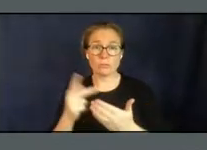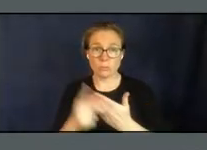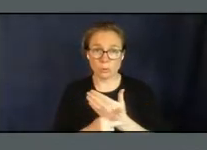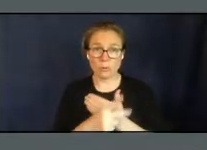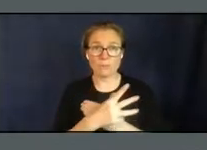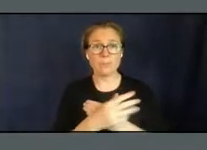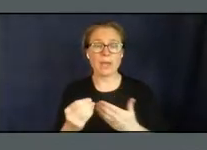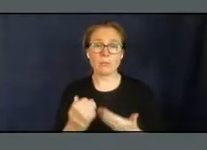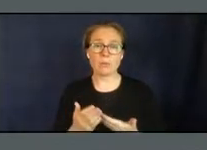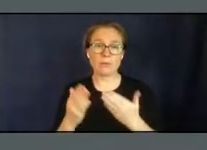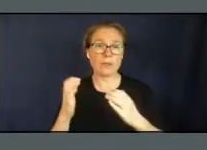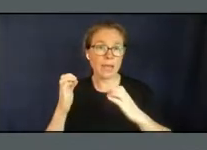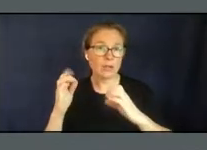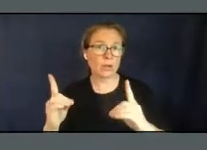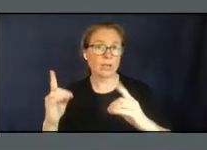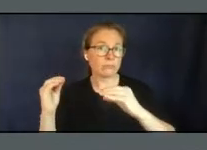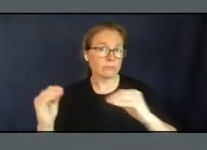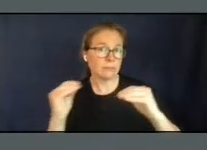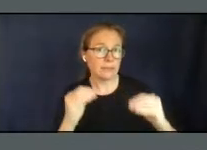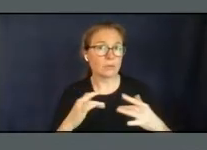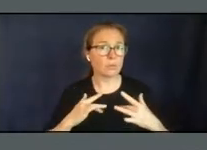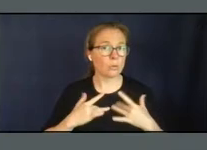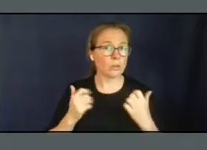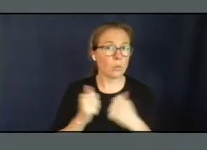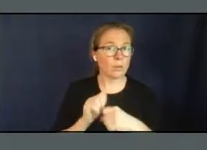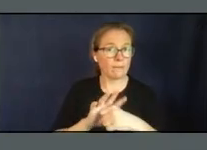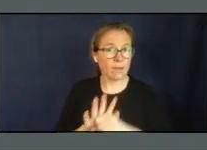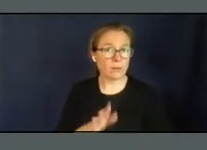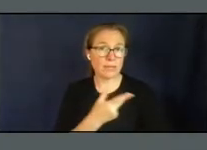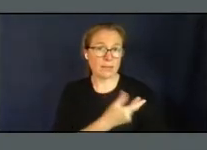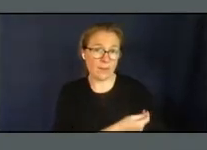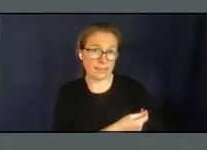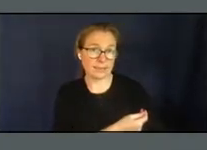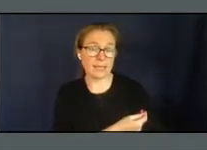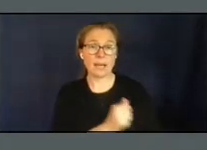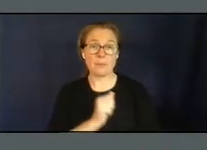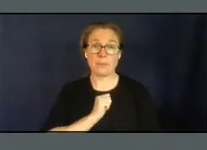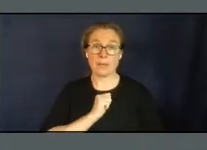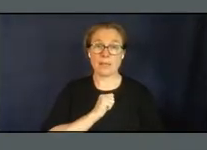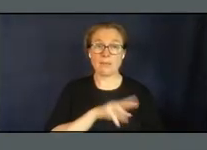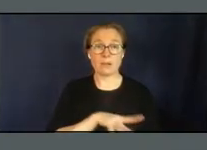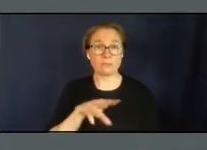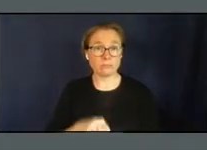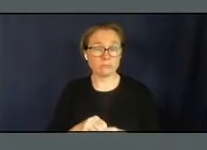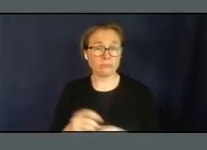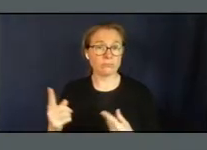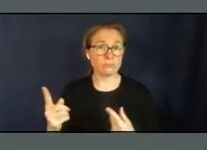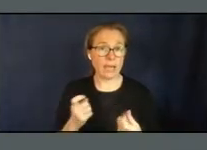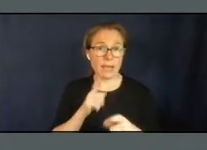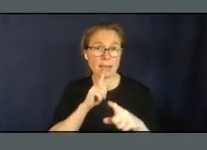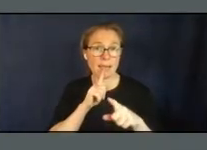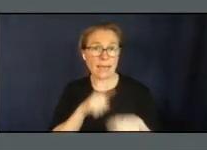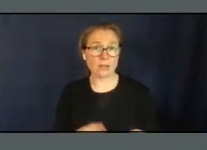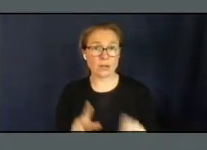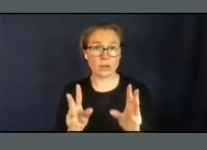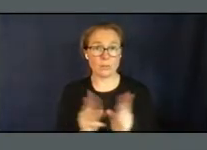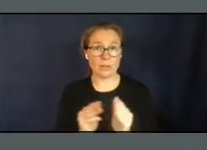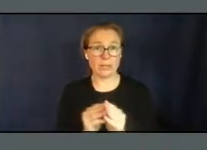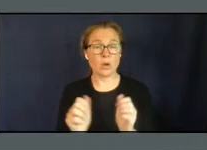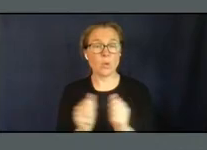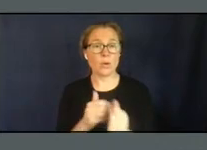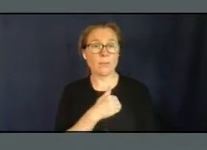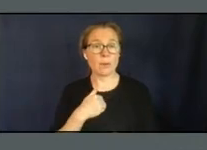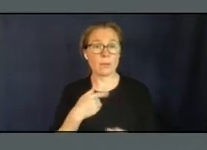education around the virus and vaccine. To that end, I have participated in a question and answer session with members of the Africa House and